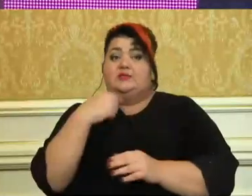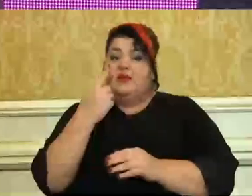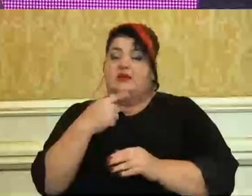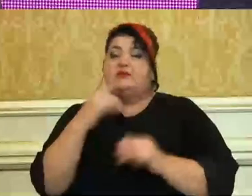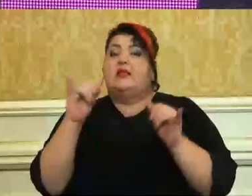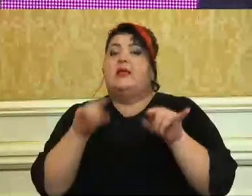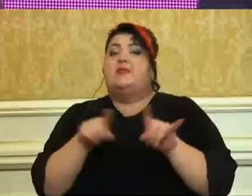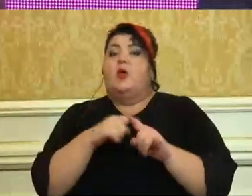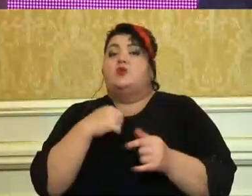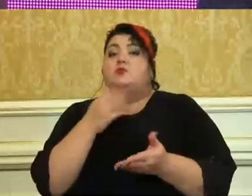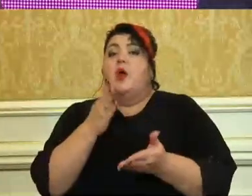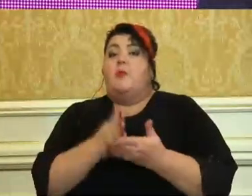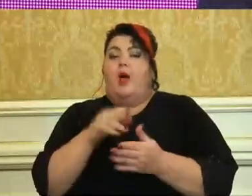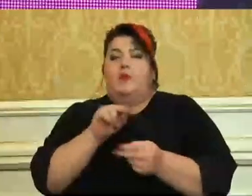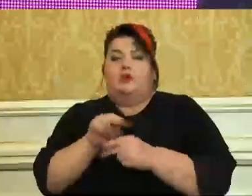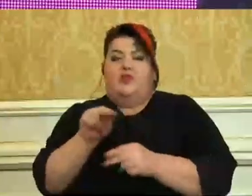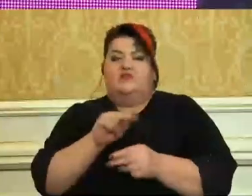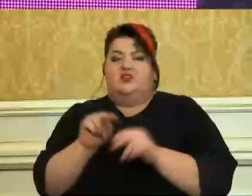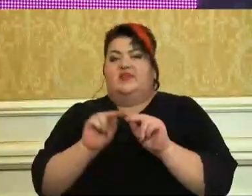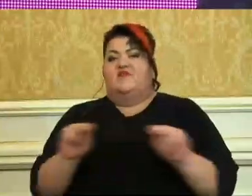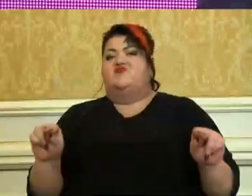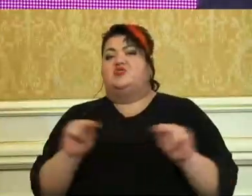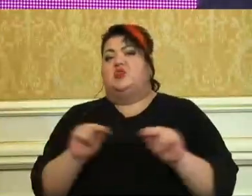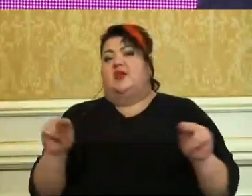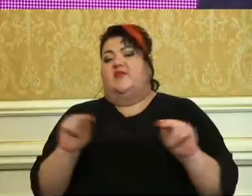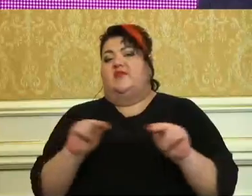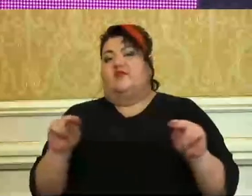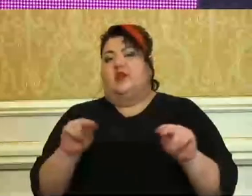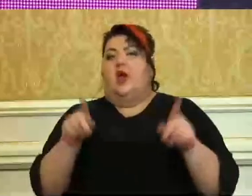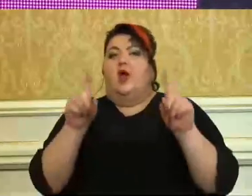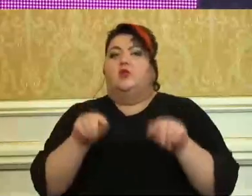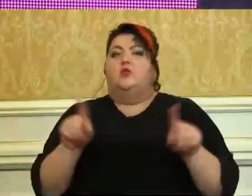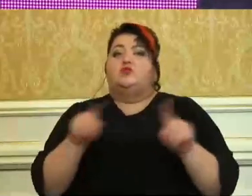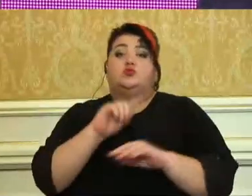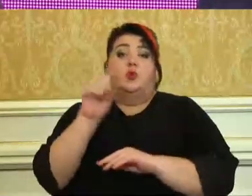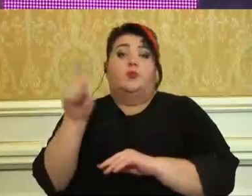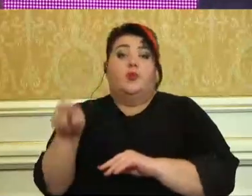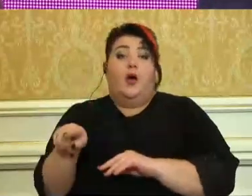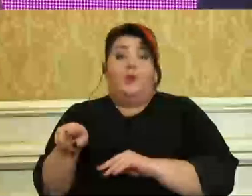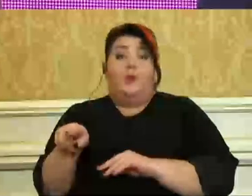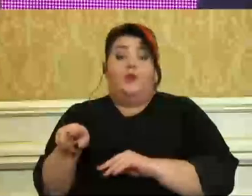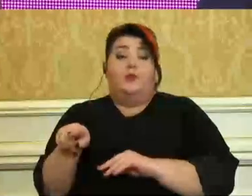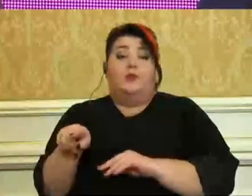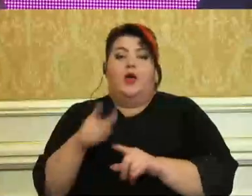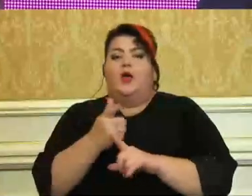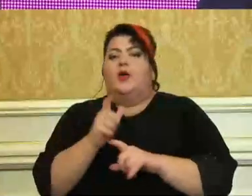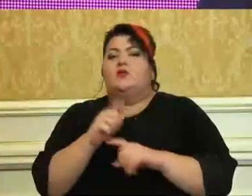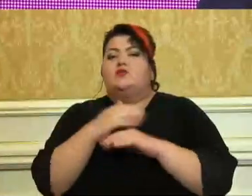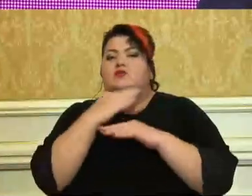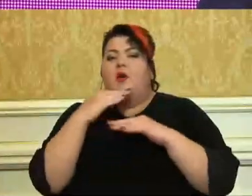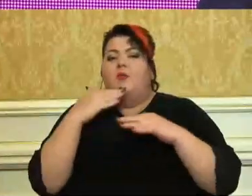and I mentioned, the education. Also, we have to train the trainers, the teachers, and